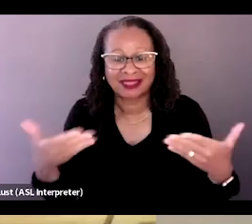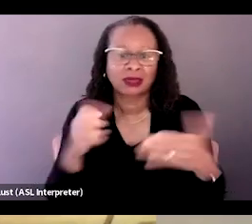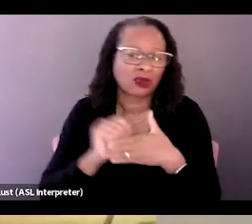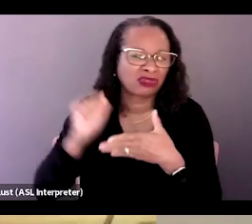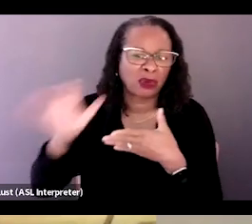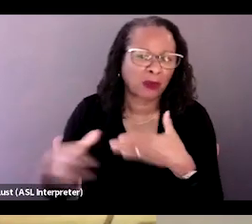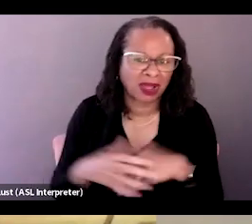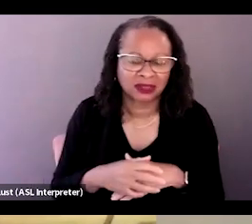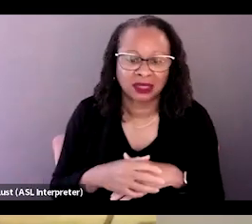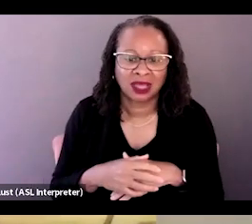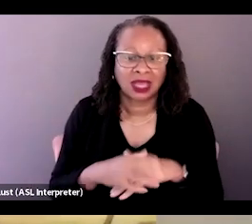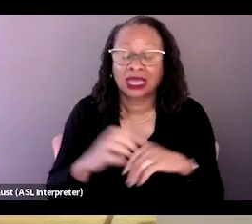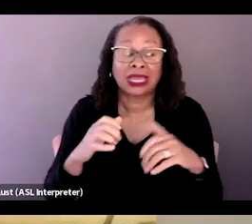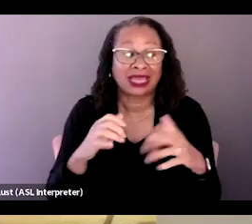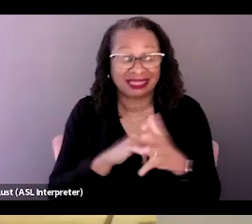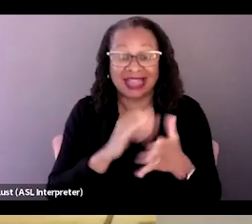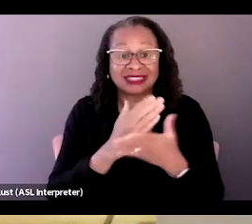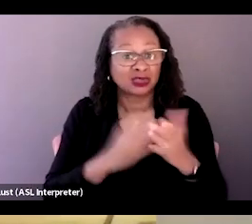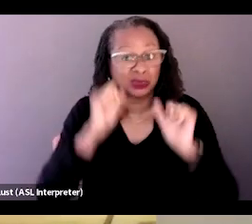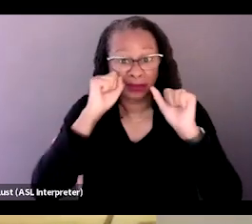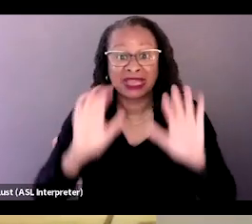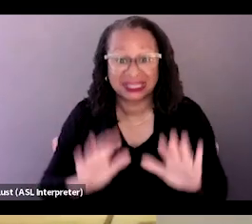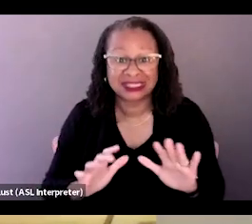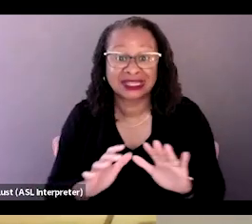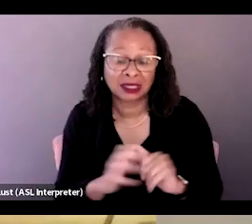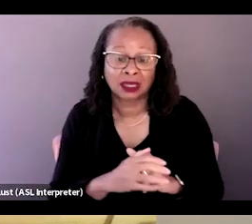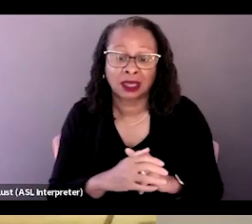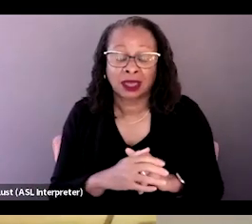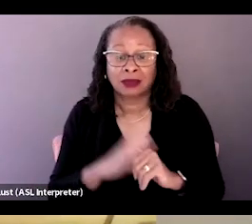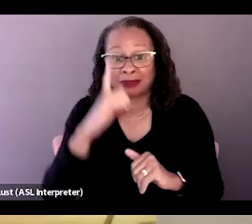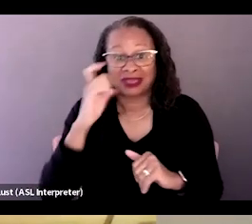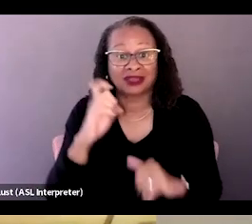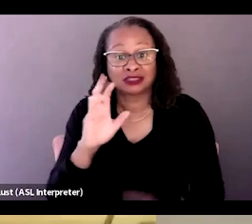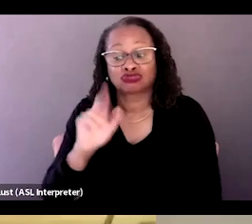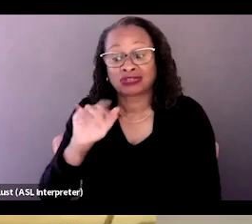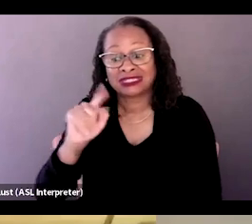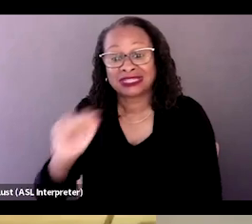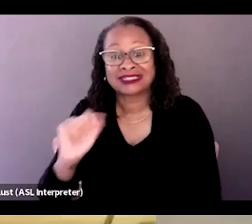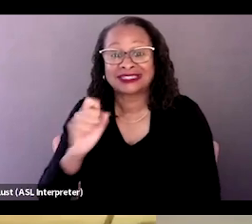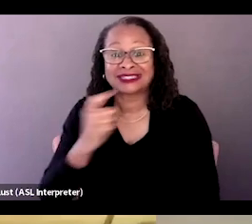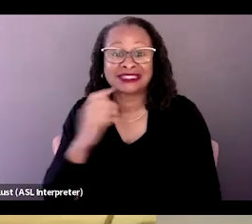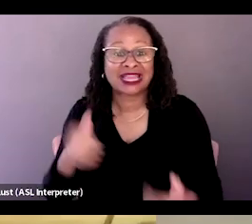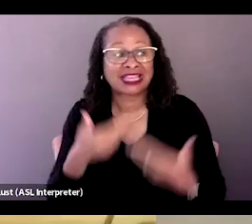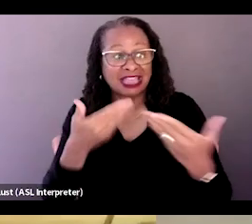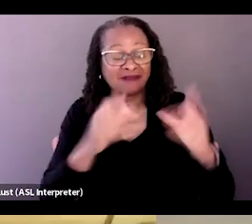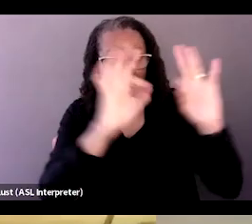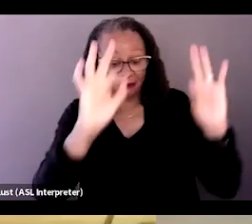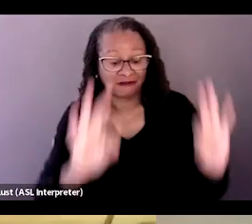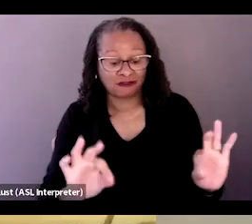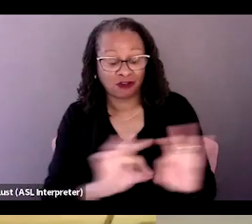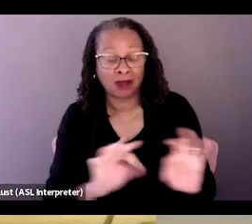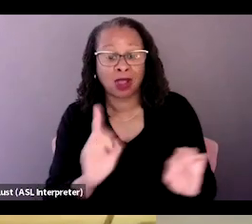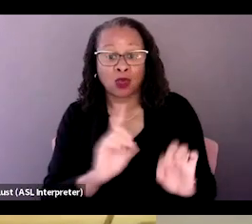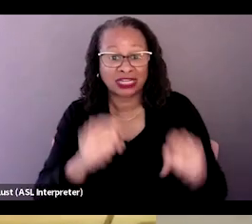And it was just amazing because she said he was able. It was like if we gave him a frame in which he was able to